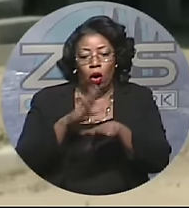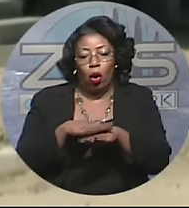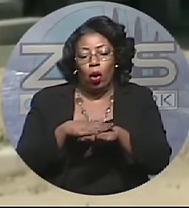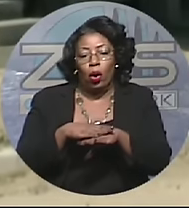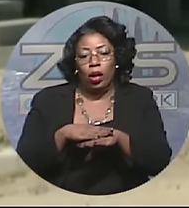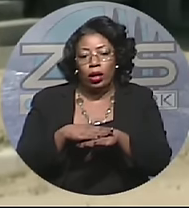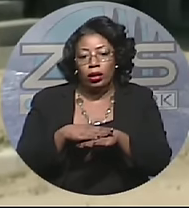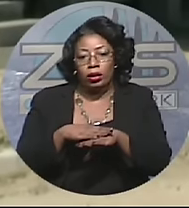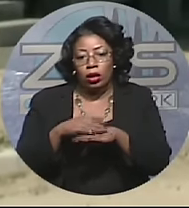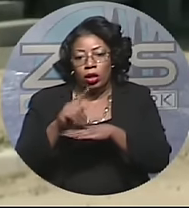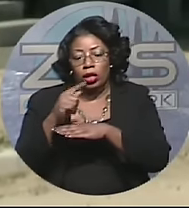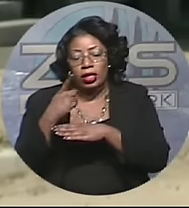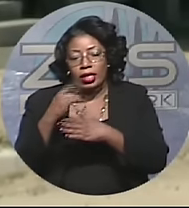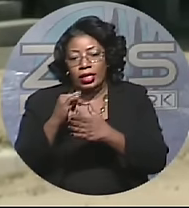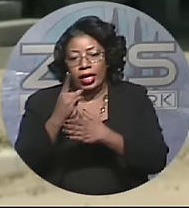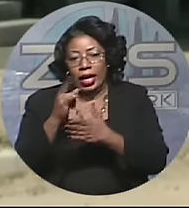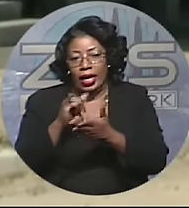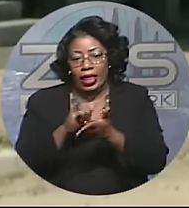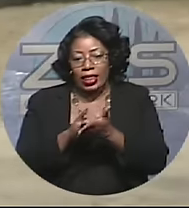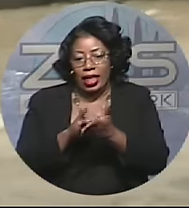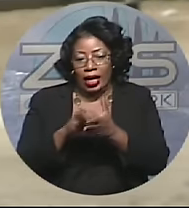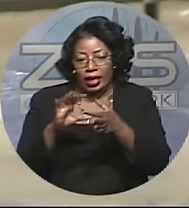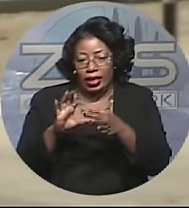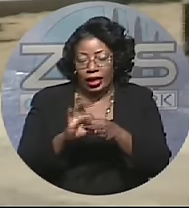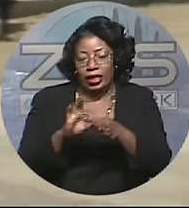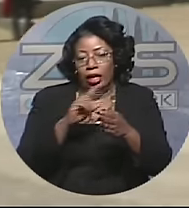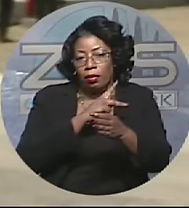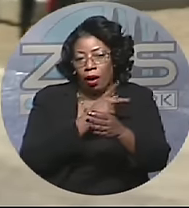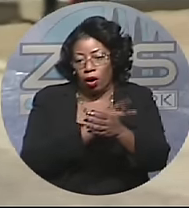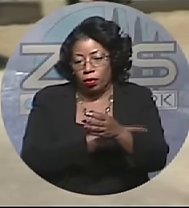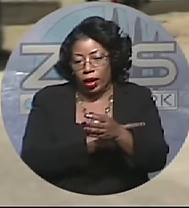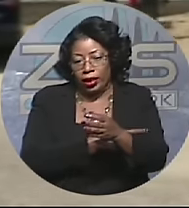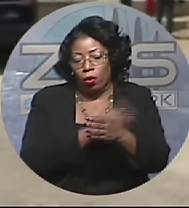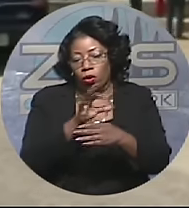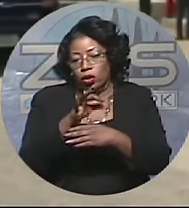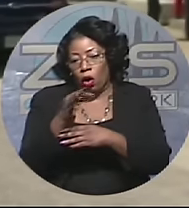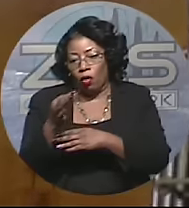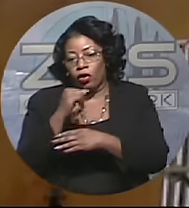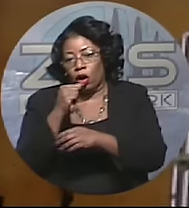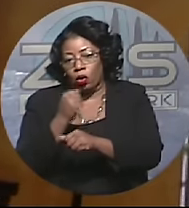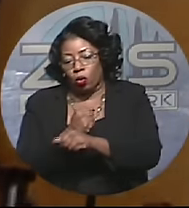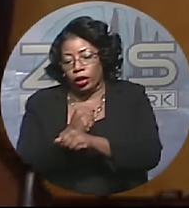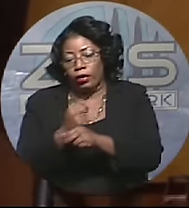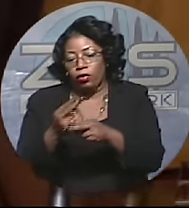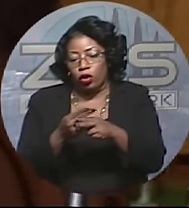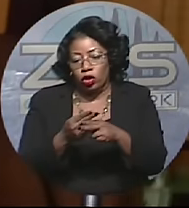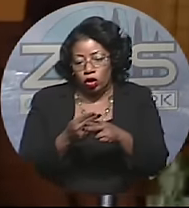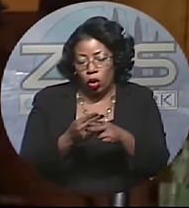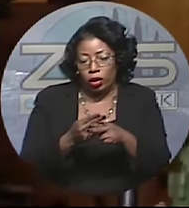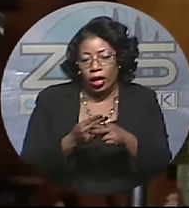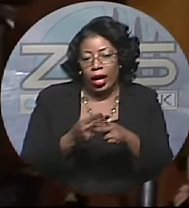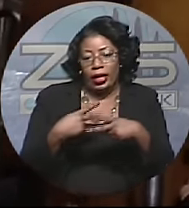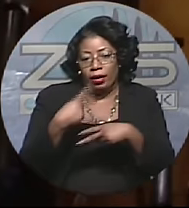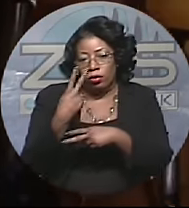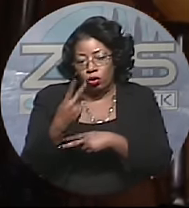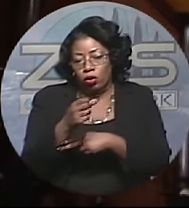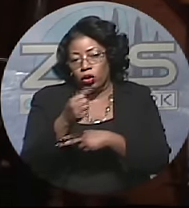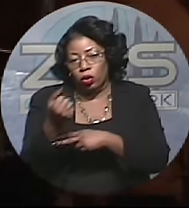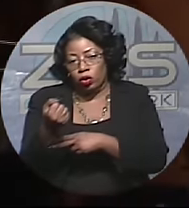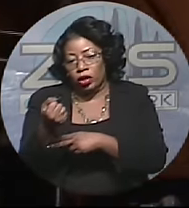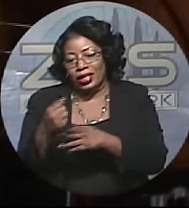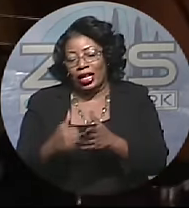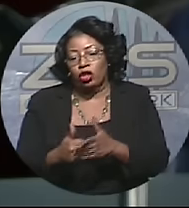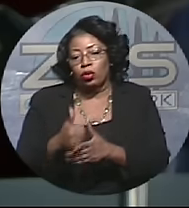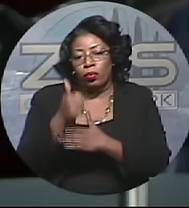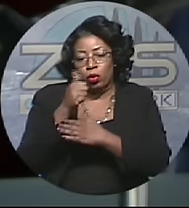additional rental generation units and reconnecting a power plant that's been offline are two short-term solutions to boost the power demand